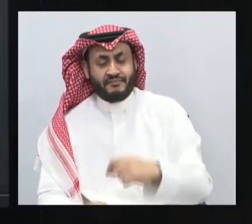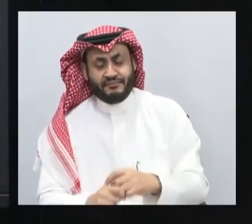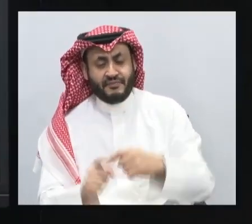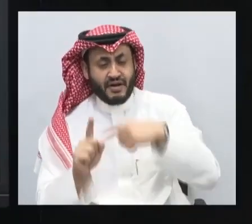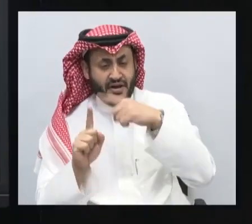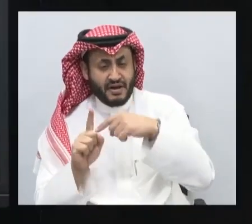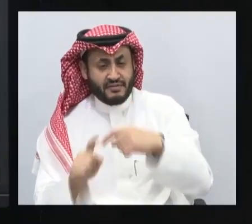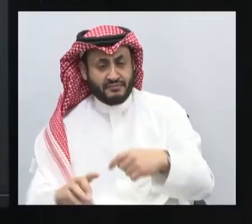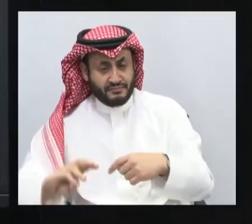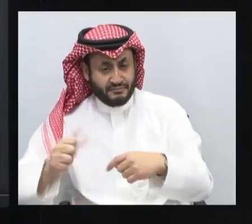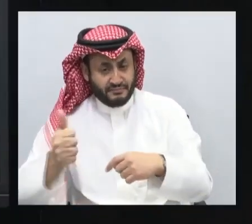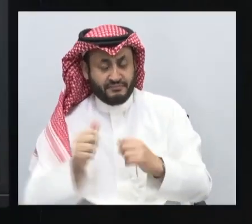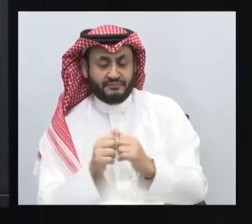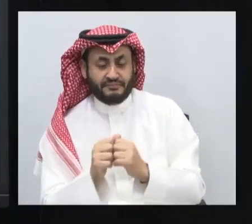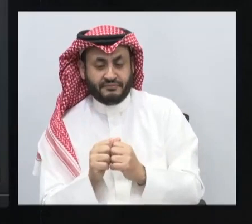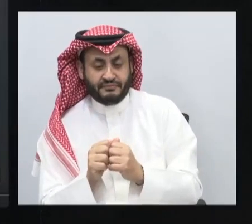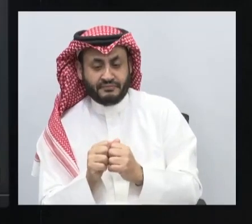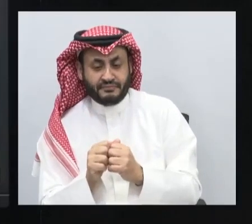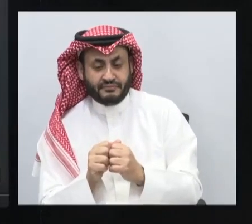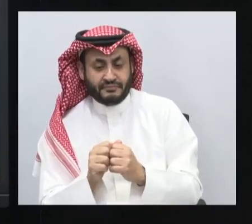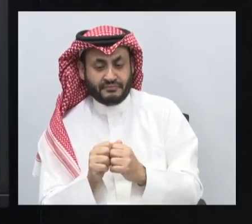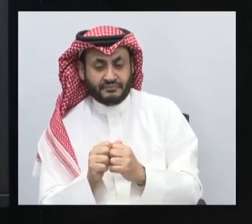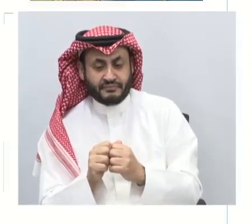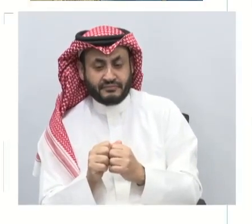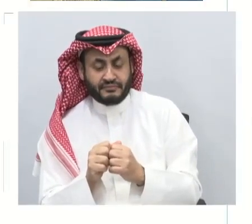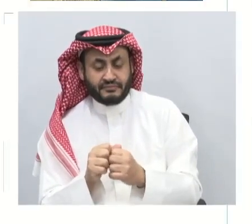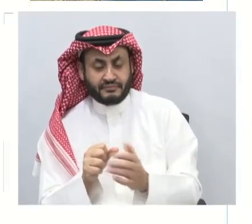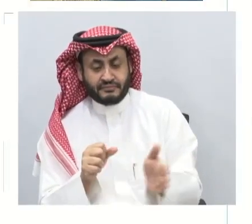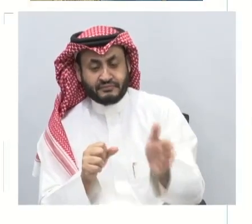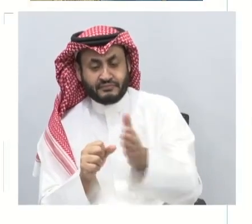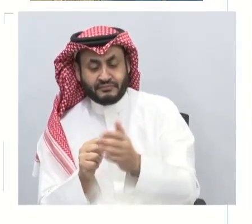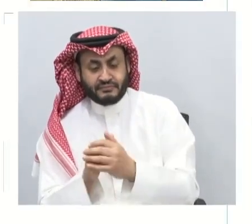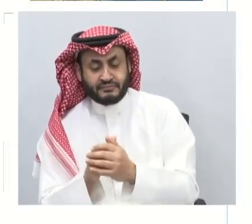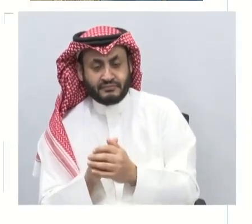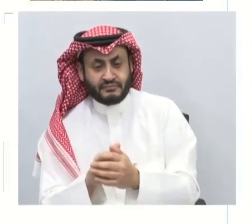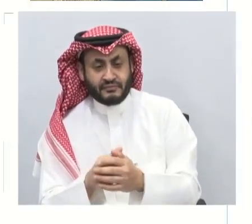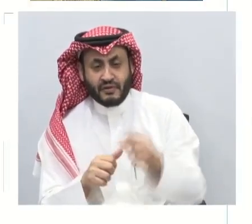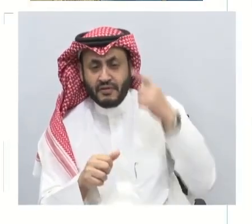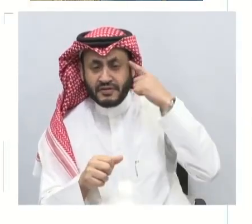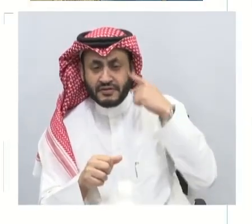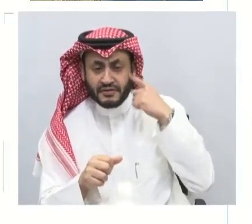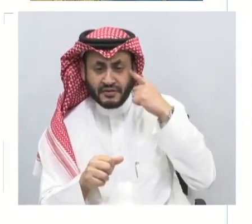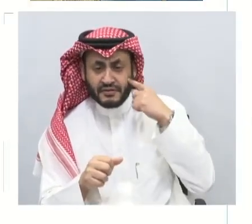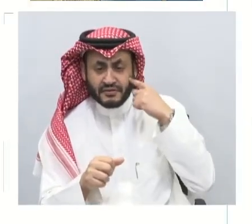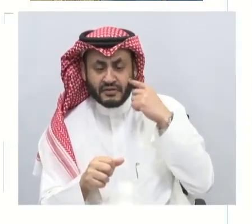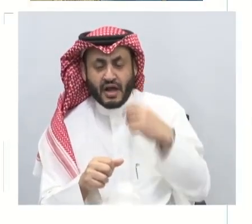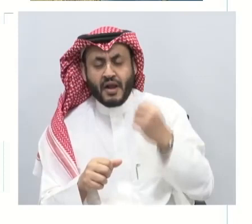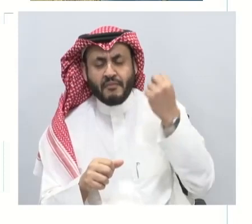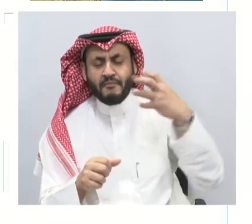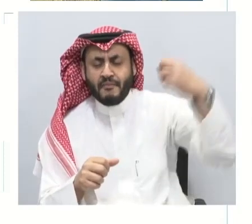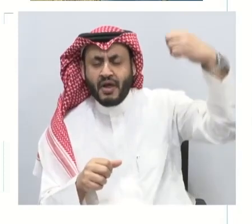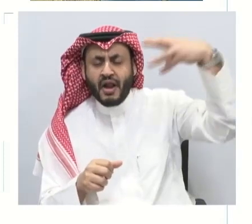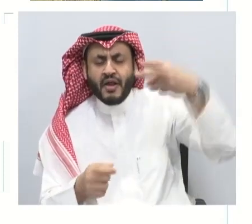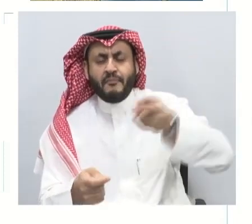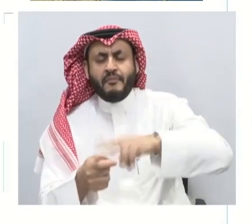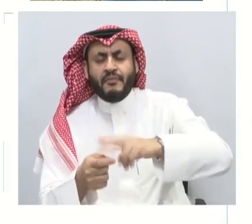This is also very important to consider, okay, when you listen. Saturday will be beautiful and sunny all